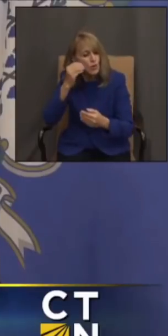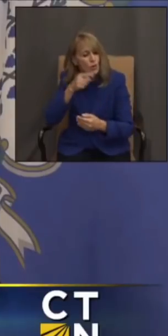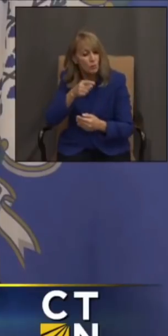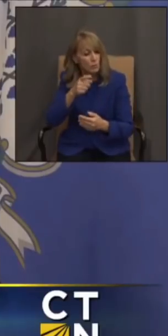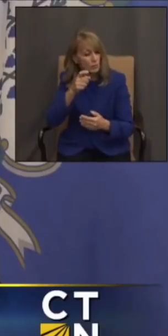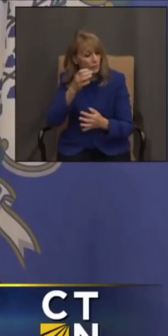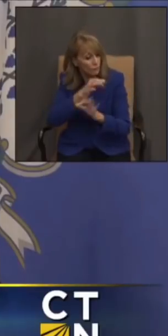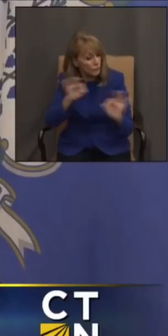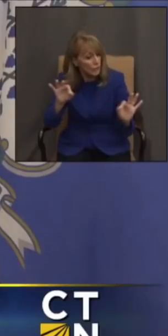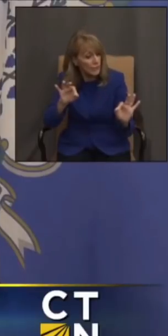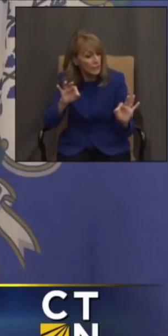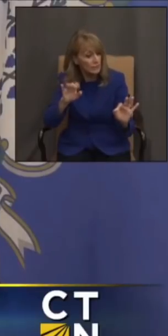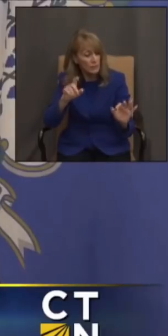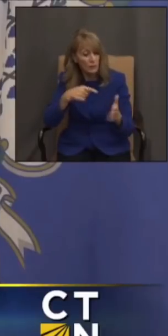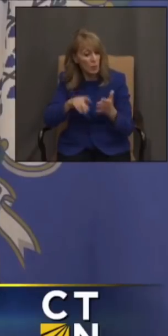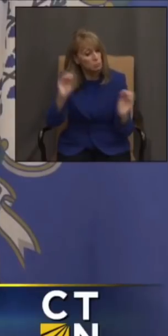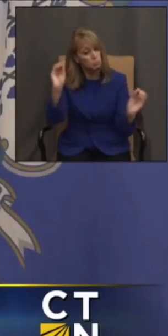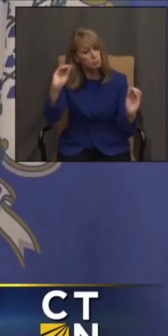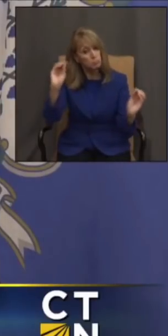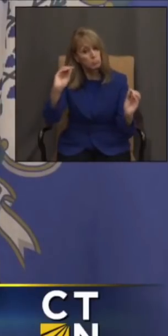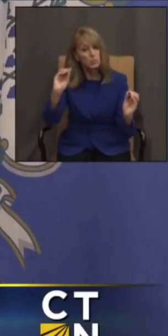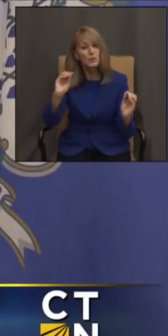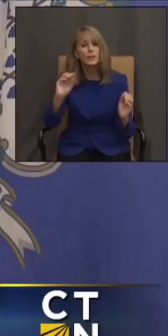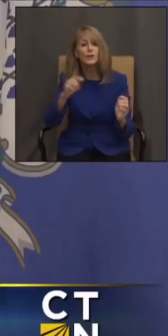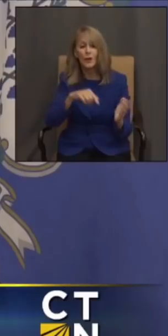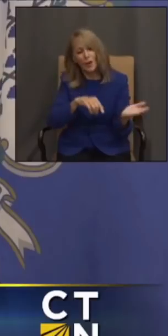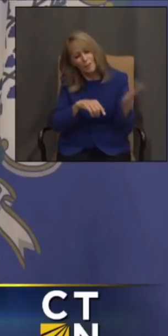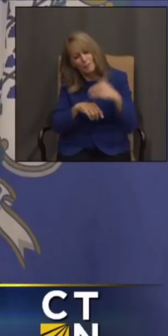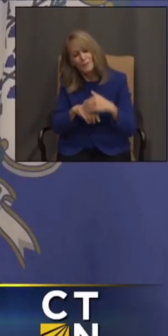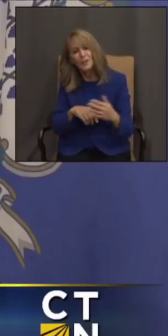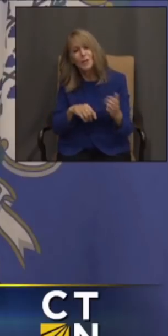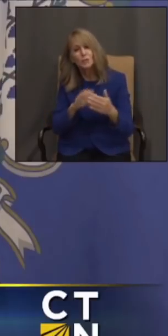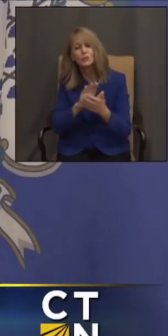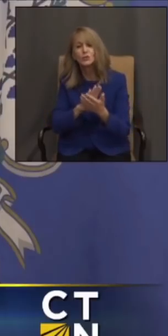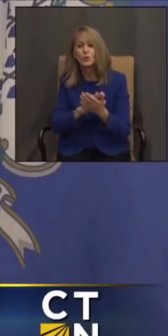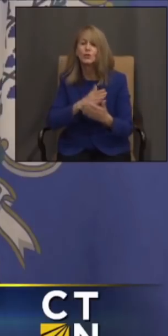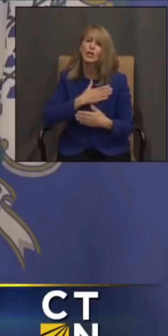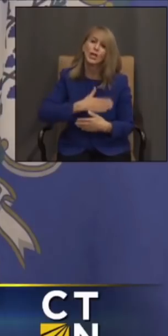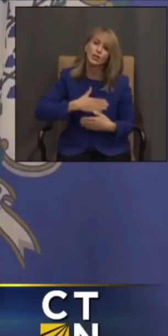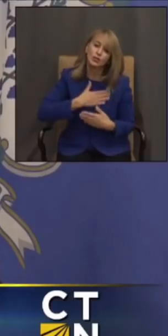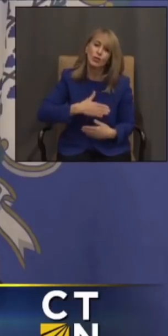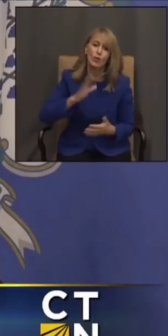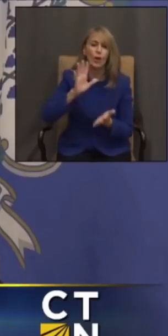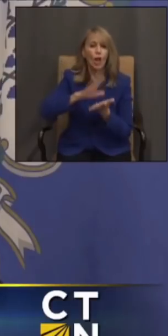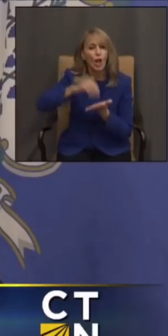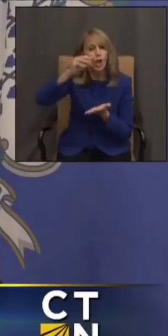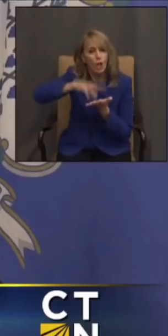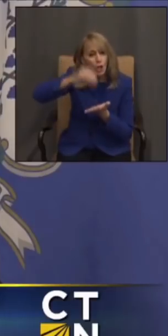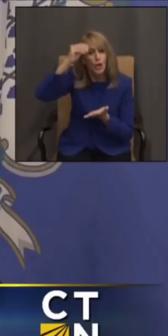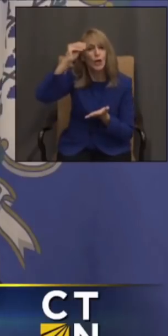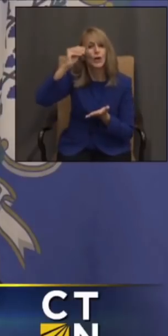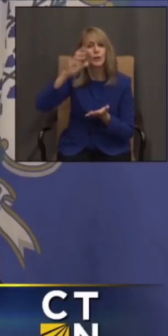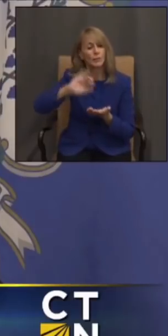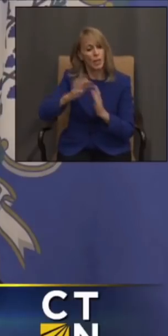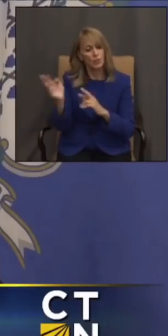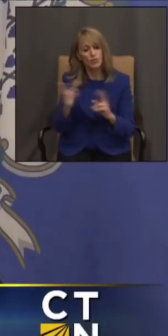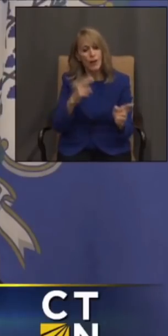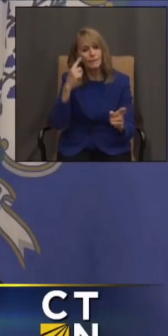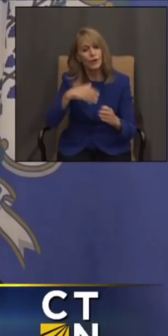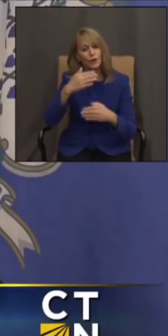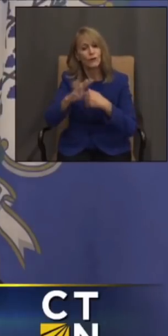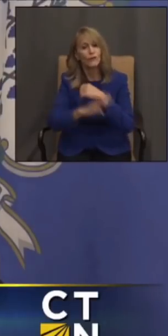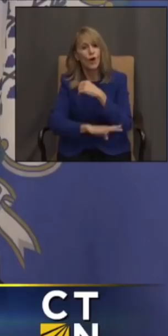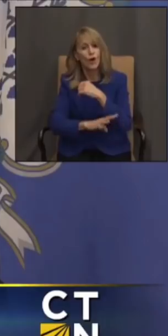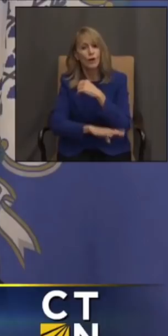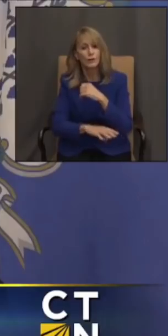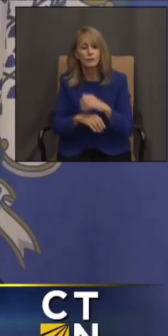cost to you or your family. And here's another opportunity for you to come back, have some fun, do some learning, and be ready for September.